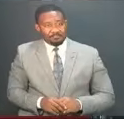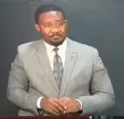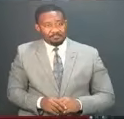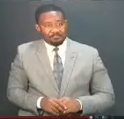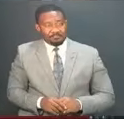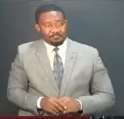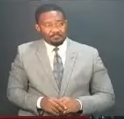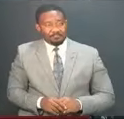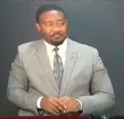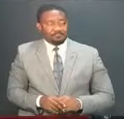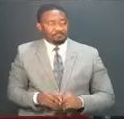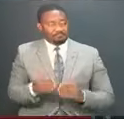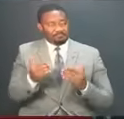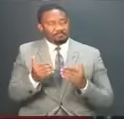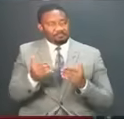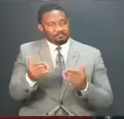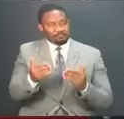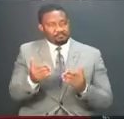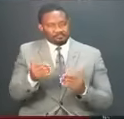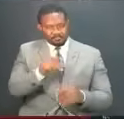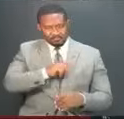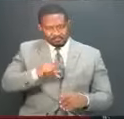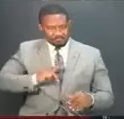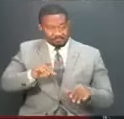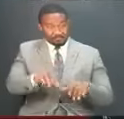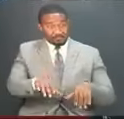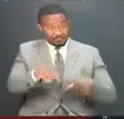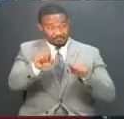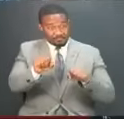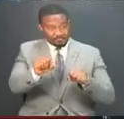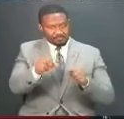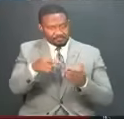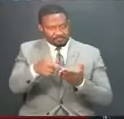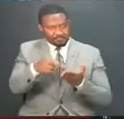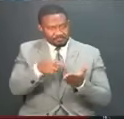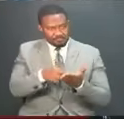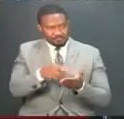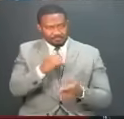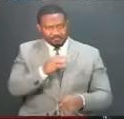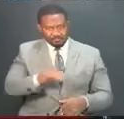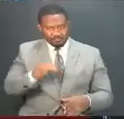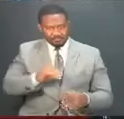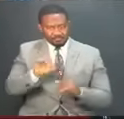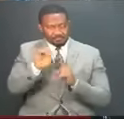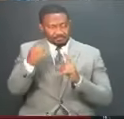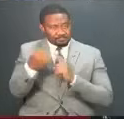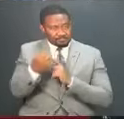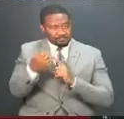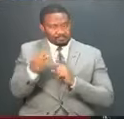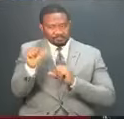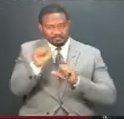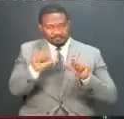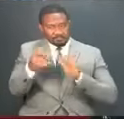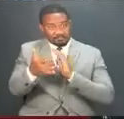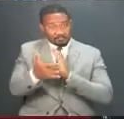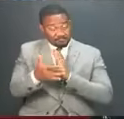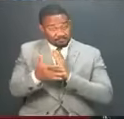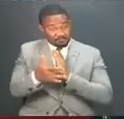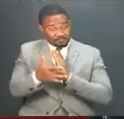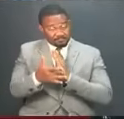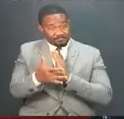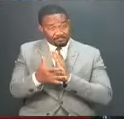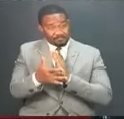I move that this Honorable House adopts the report of the Committee on Environment, Science and